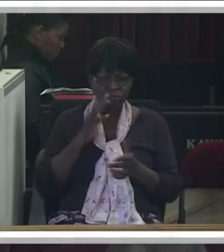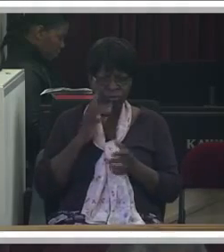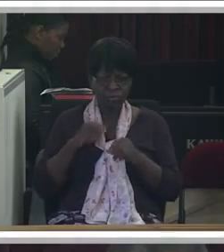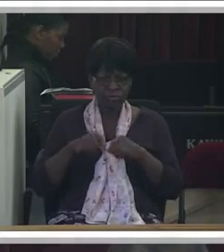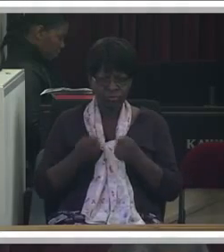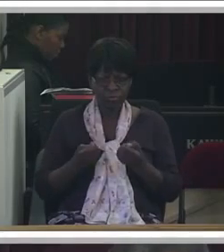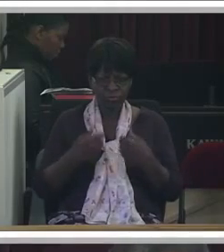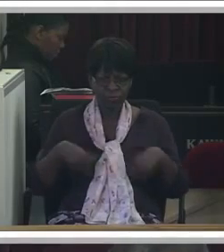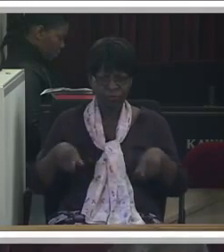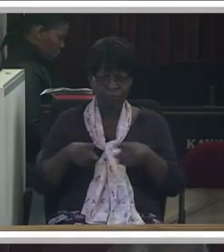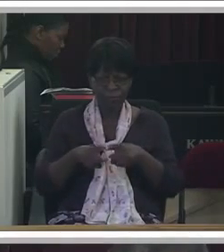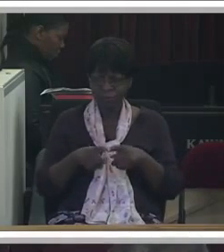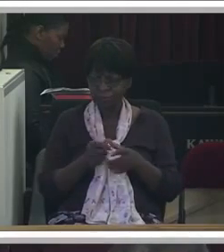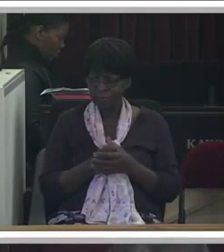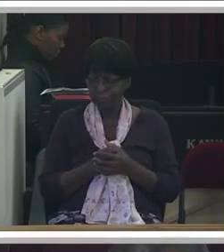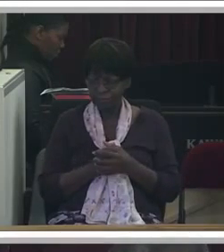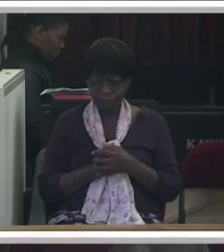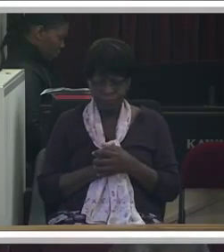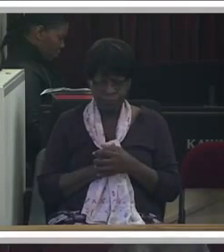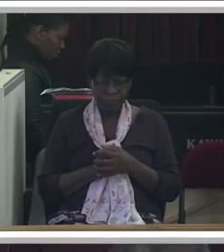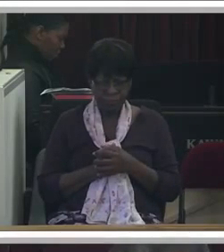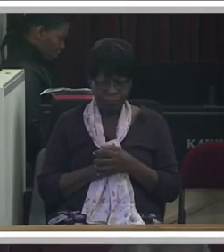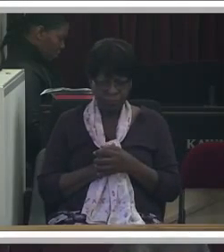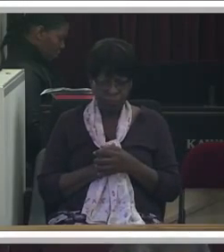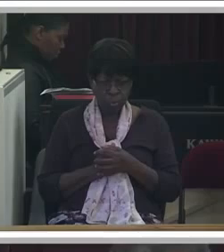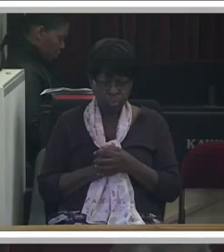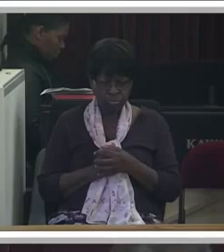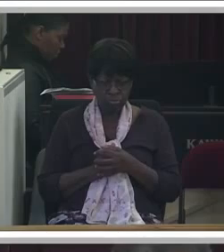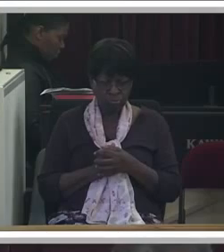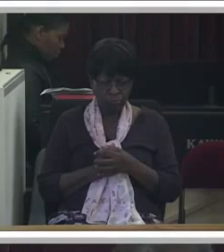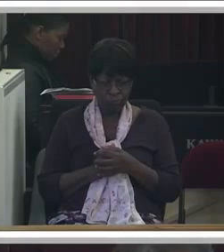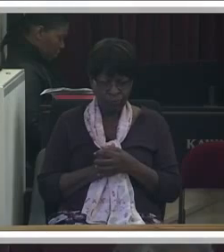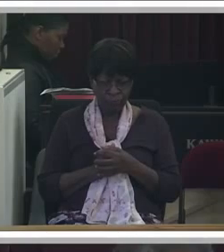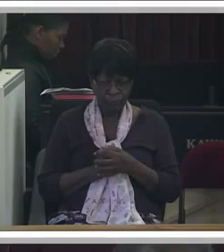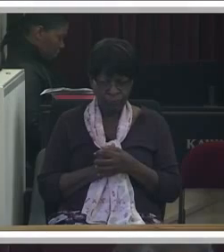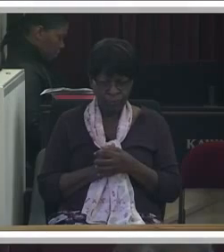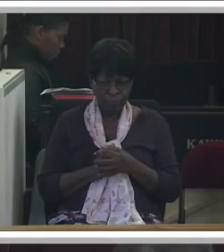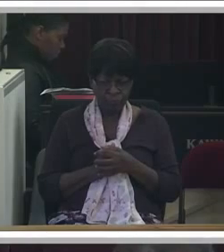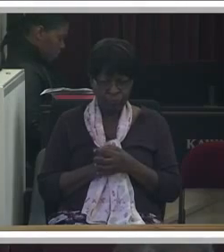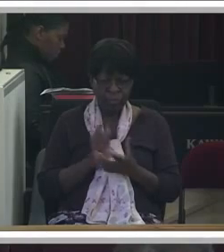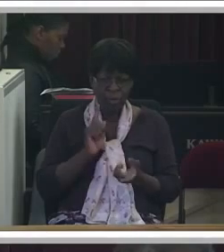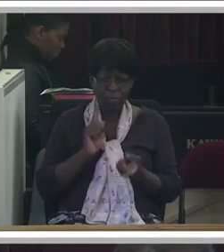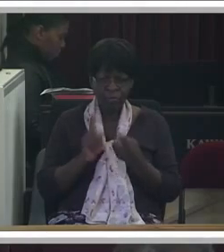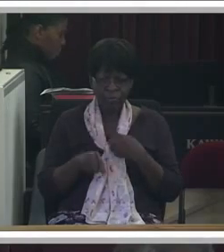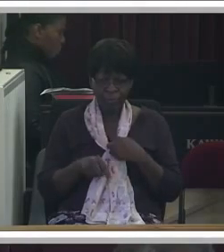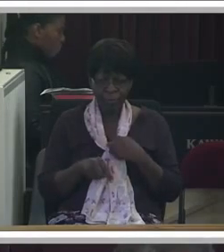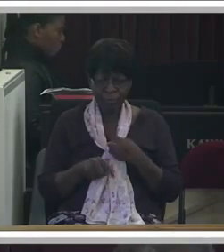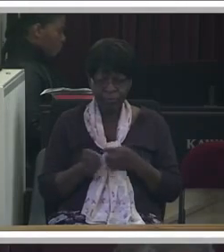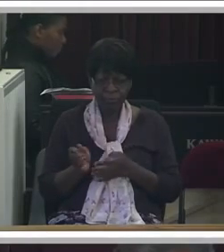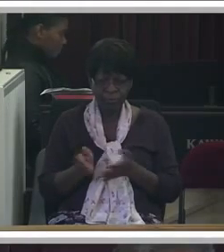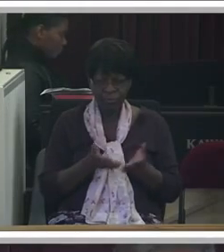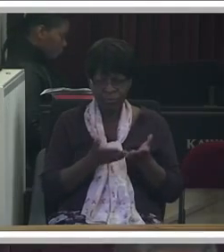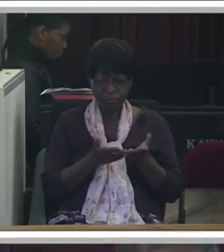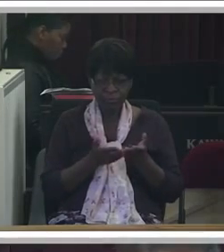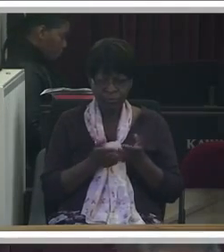response to this is that we ourselves develop a love for Christ that we can